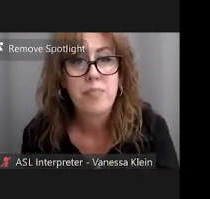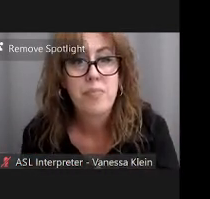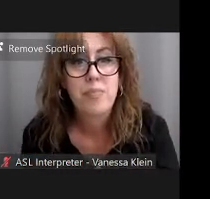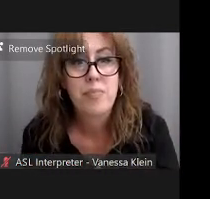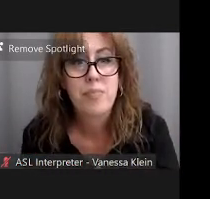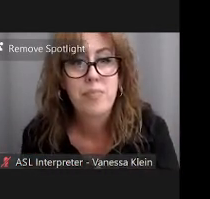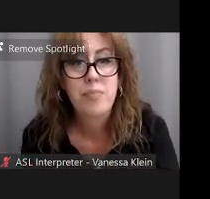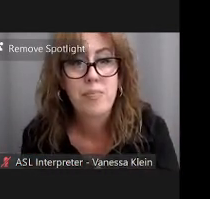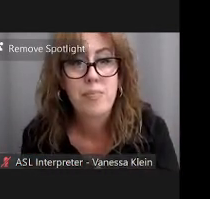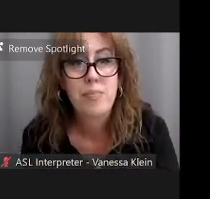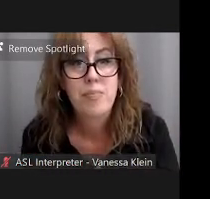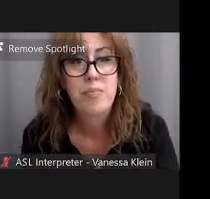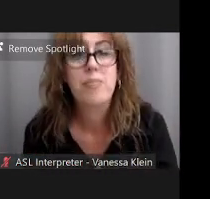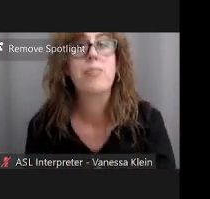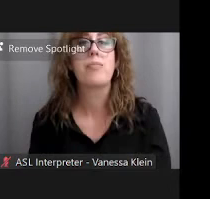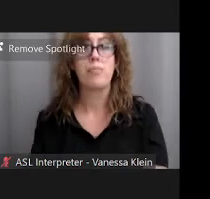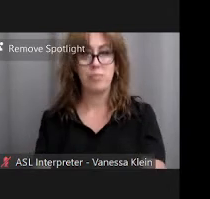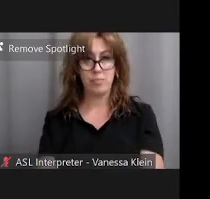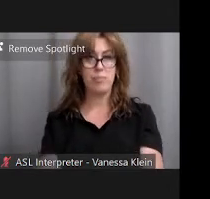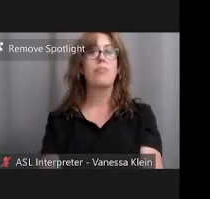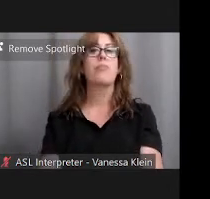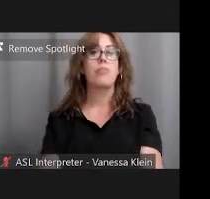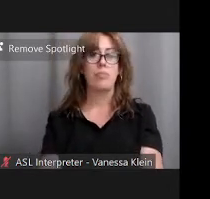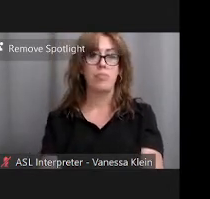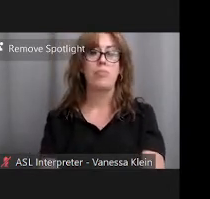constitution. Theater makers are there.